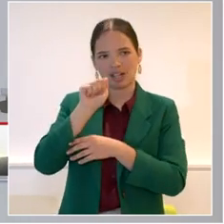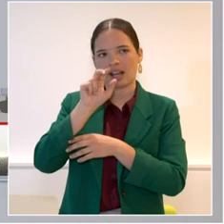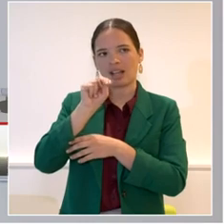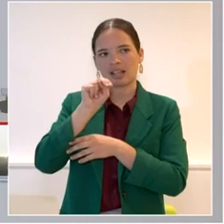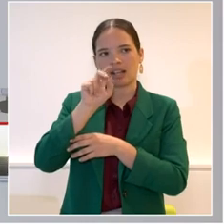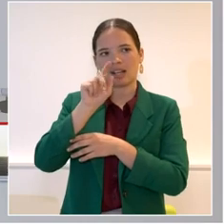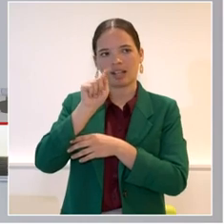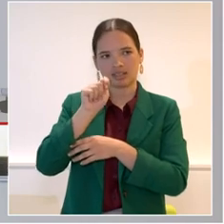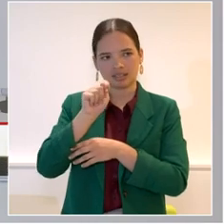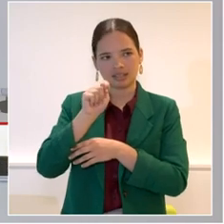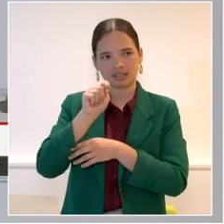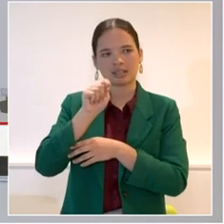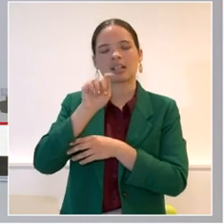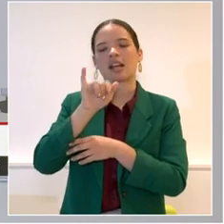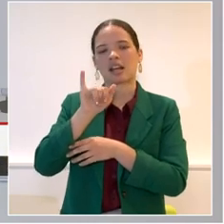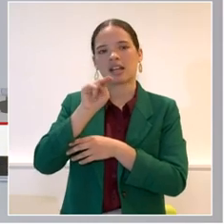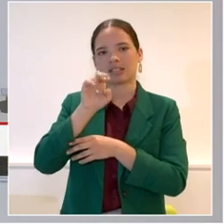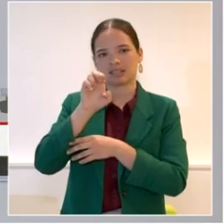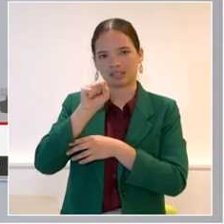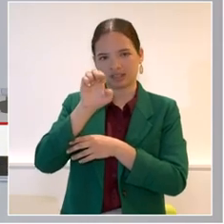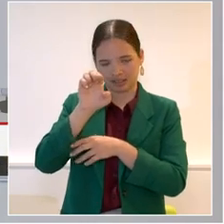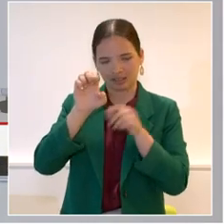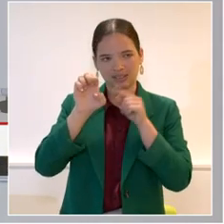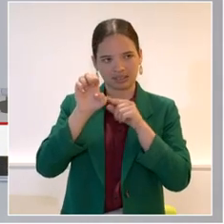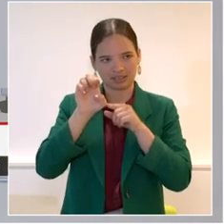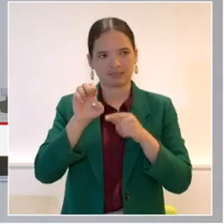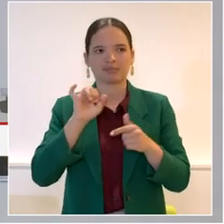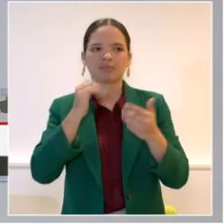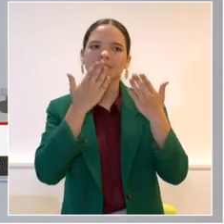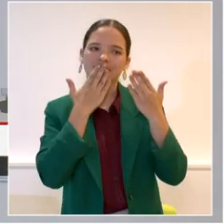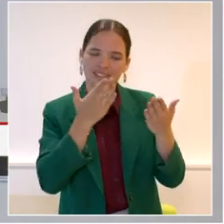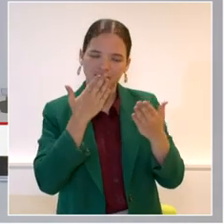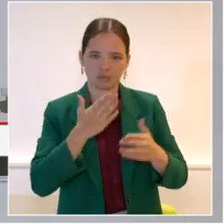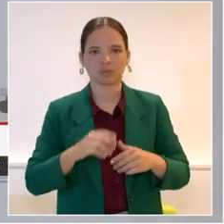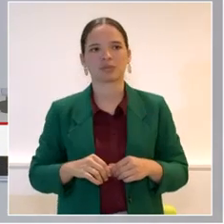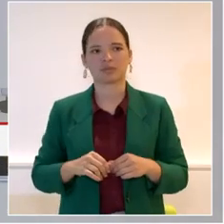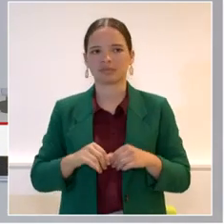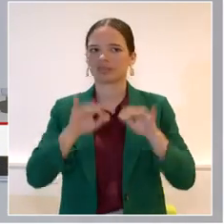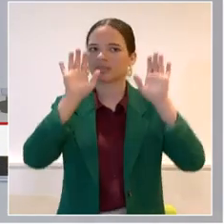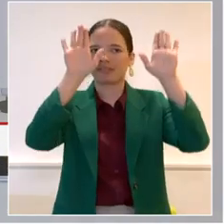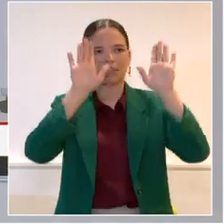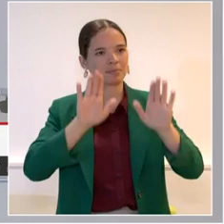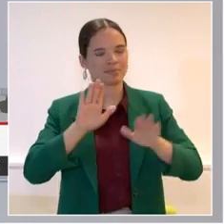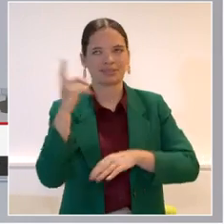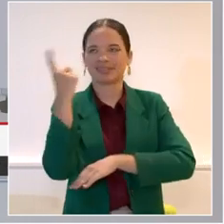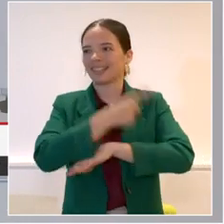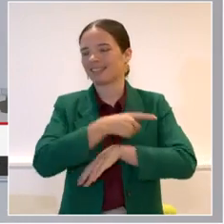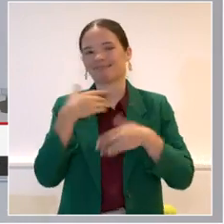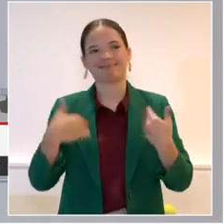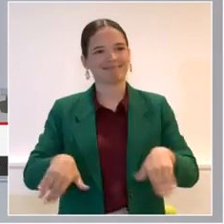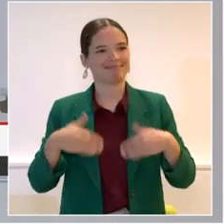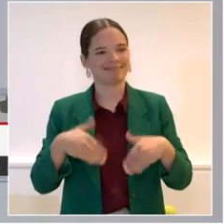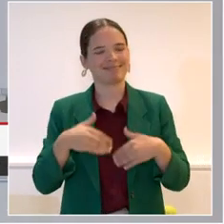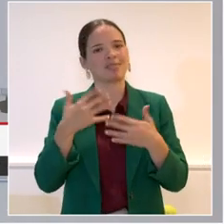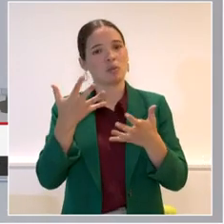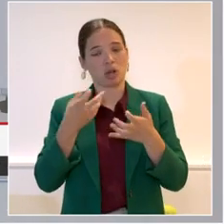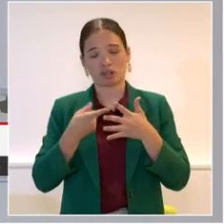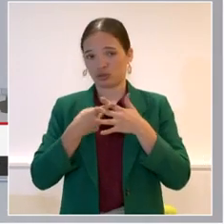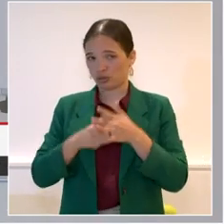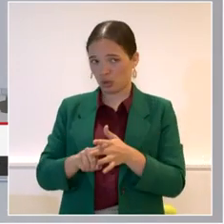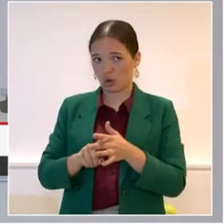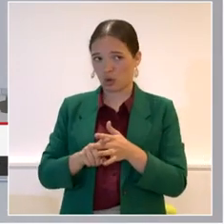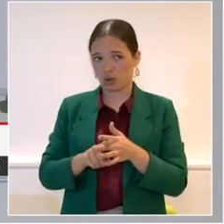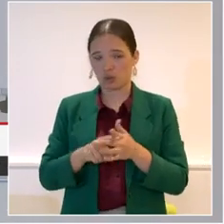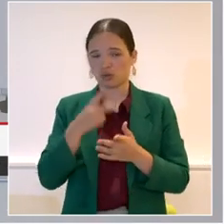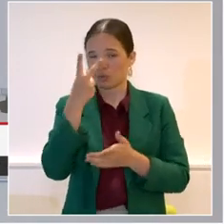of our mayor. This is a fantastic day, and I want to just start because the foundation, the two things we're announcing